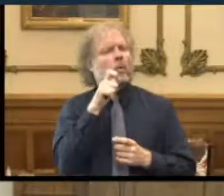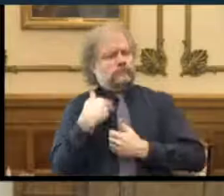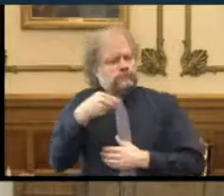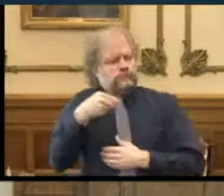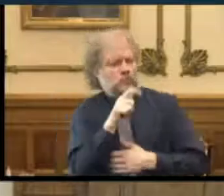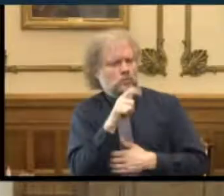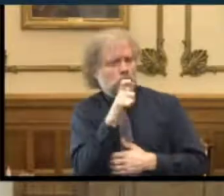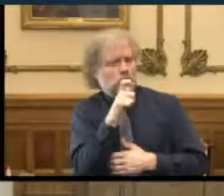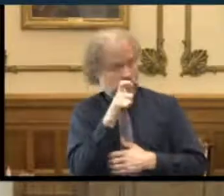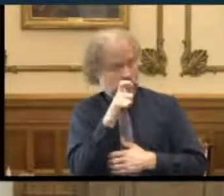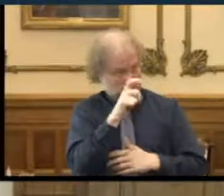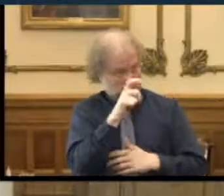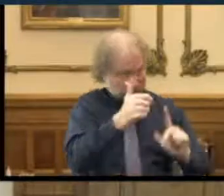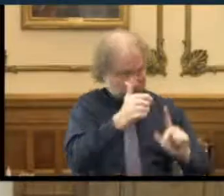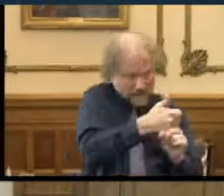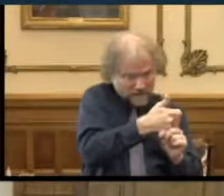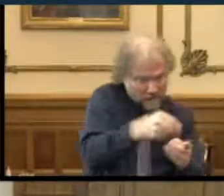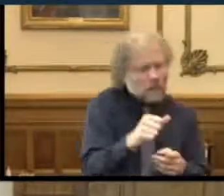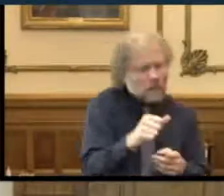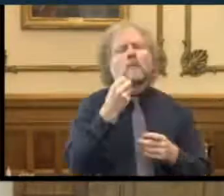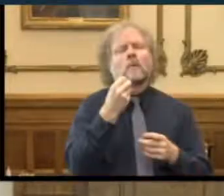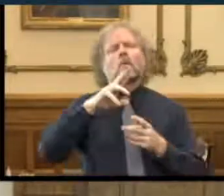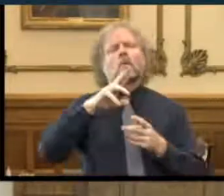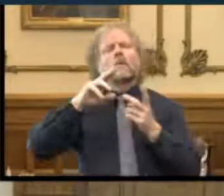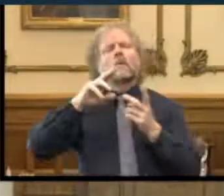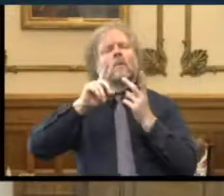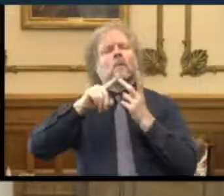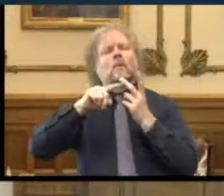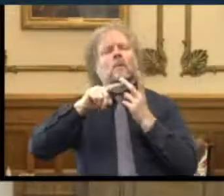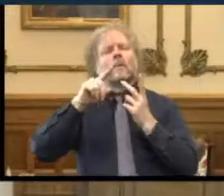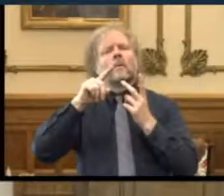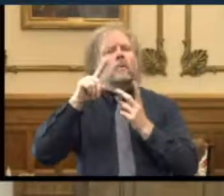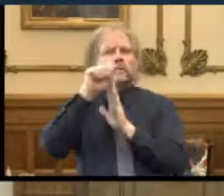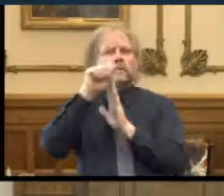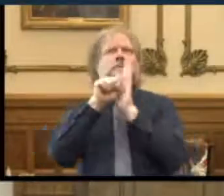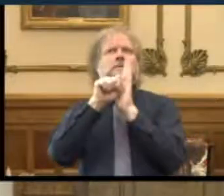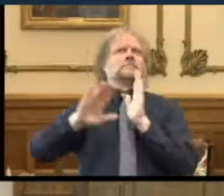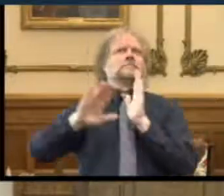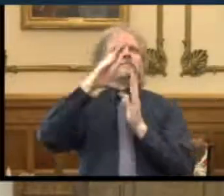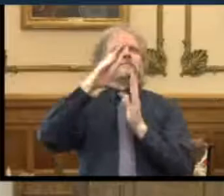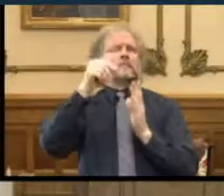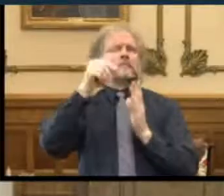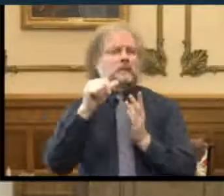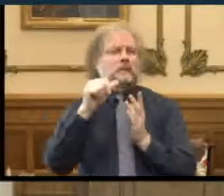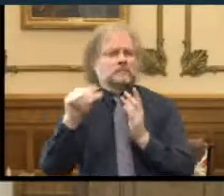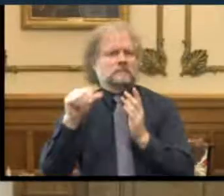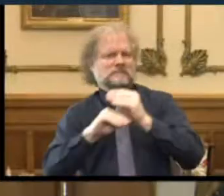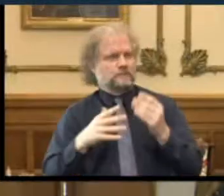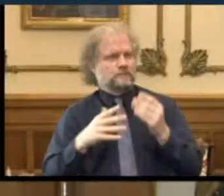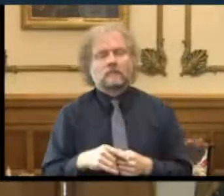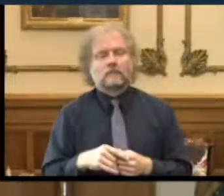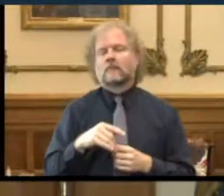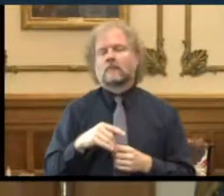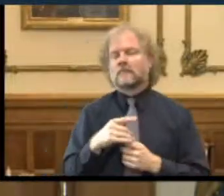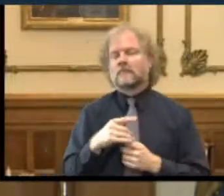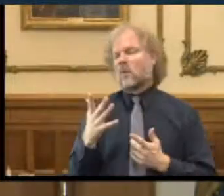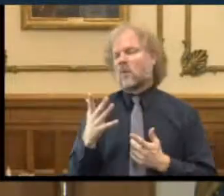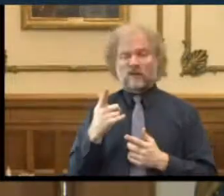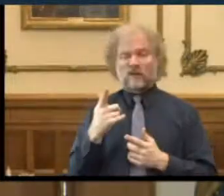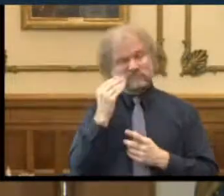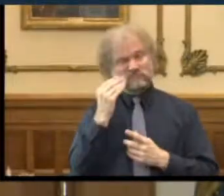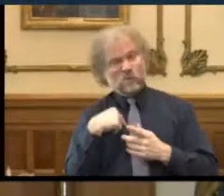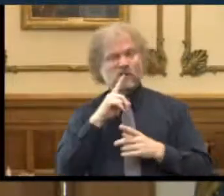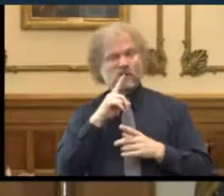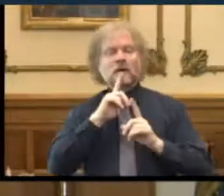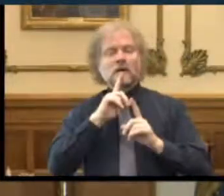going to fall on facilities, or does that fall to, or is the state going to help supplement that? Right, so we've been working really closely again